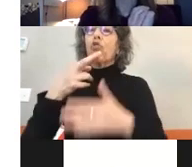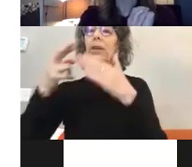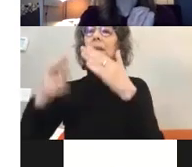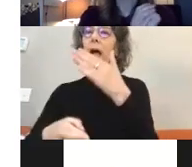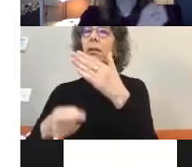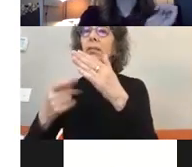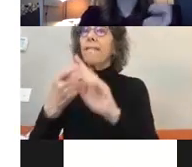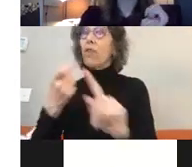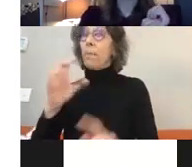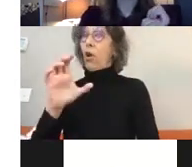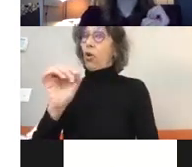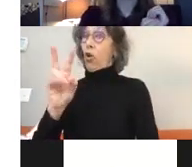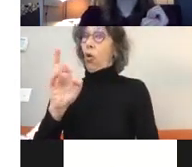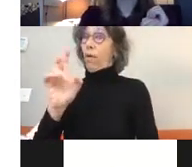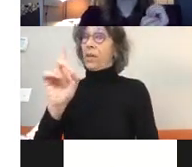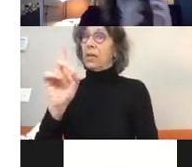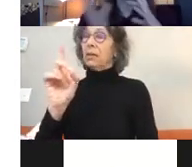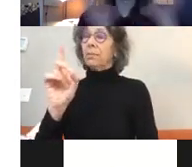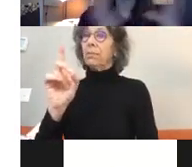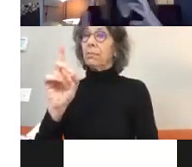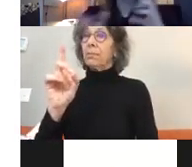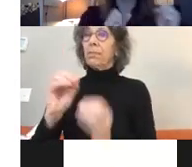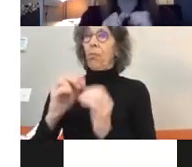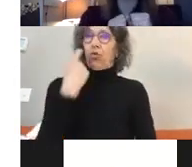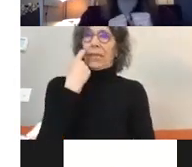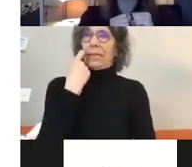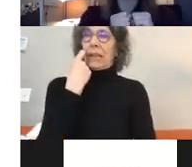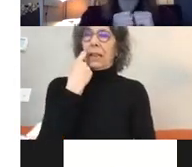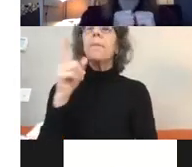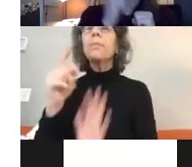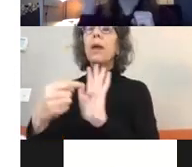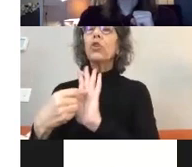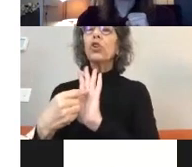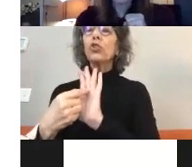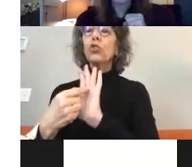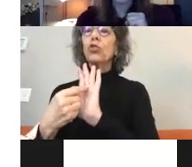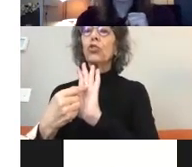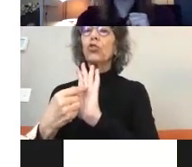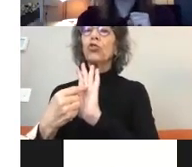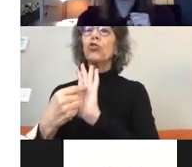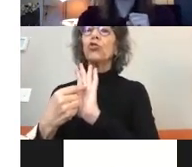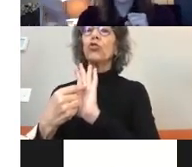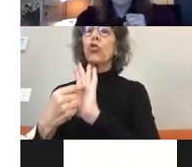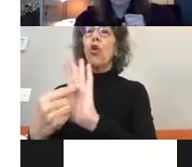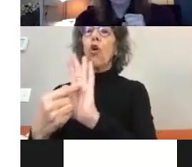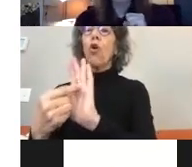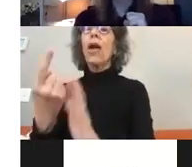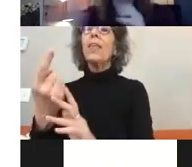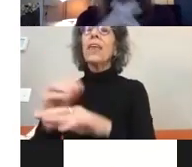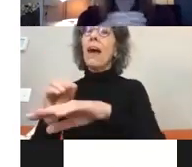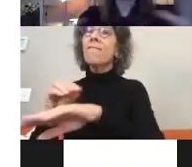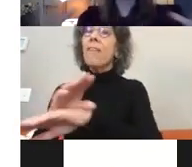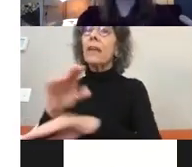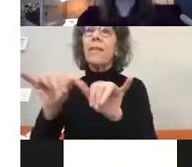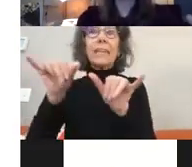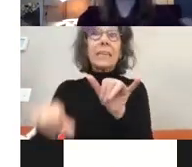more recent stuff. So I'm going to show a bit of the effect of stay at home on